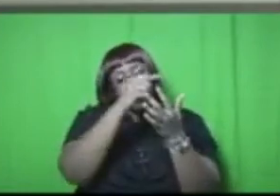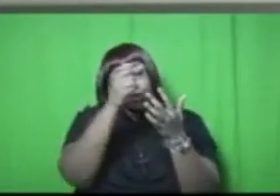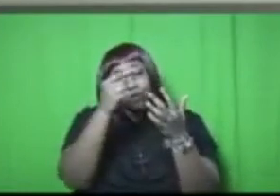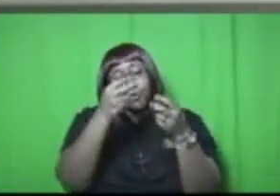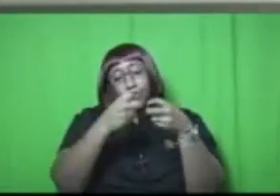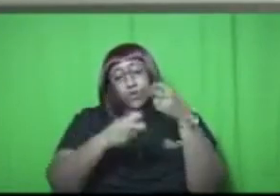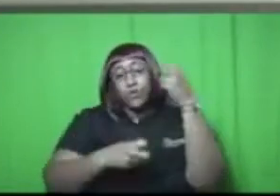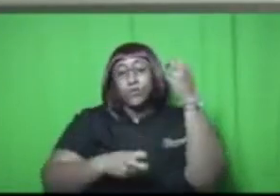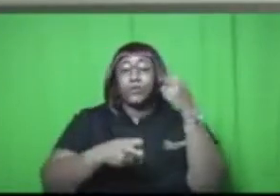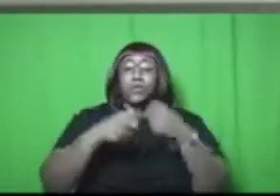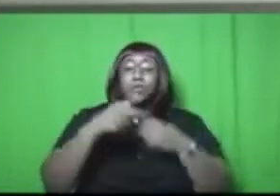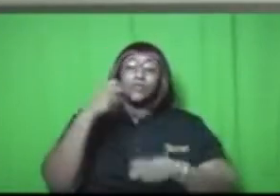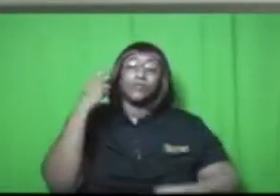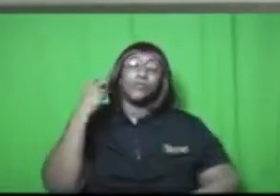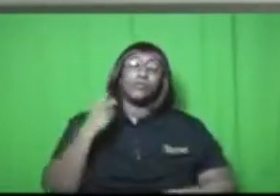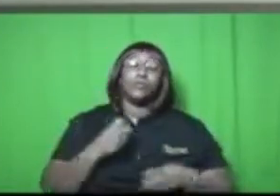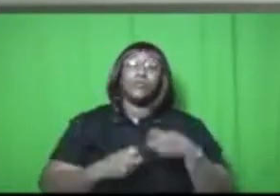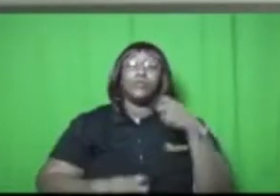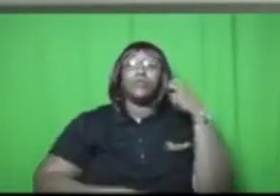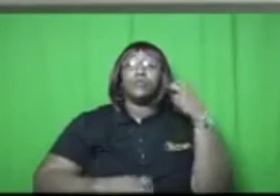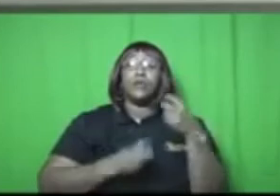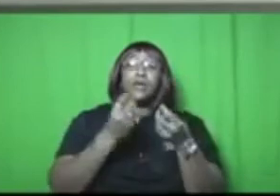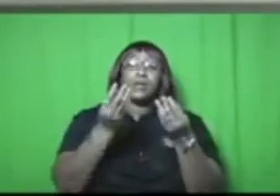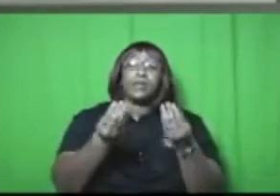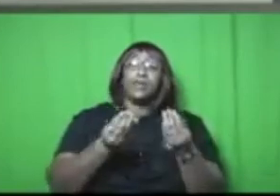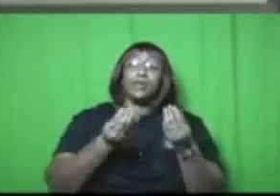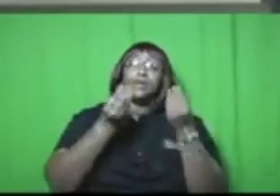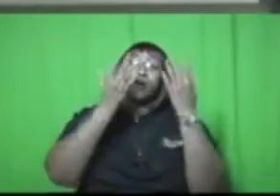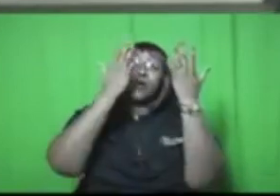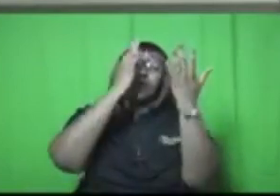He knows what you're going through.